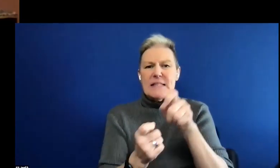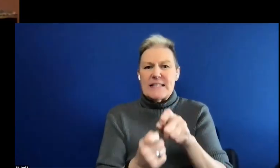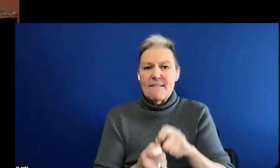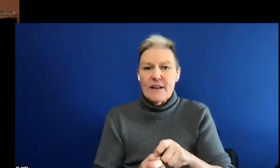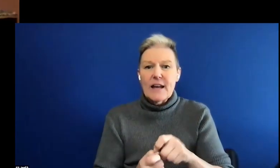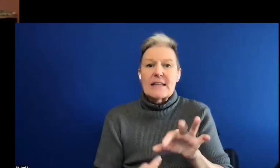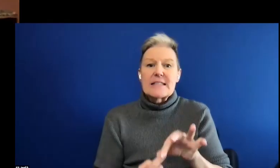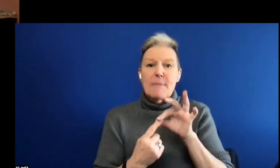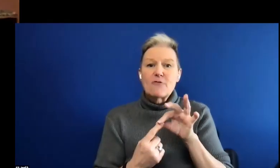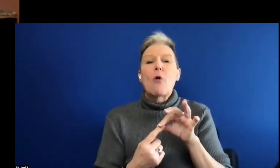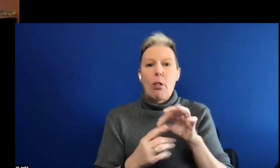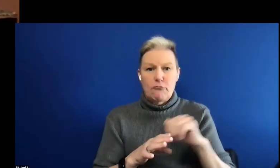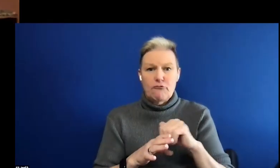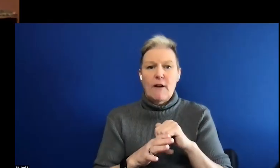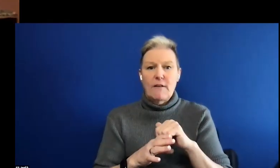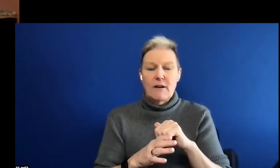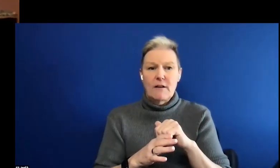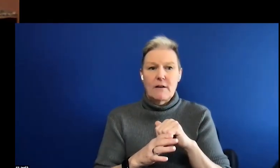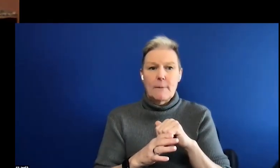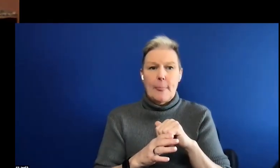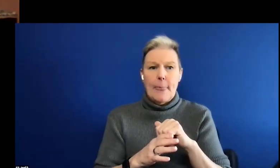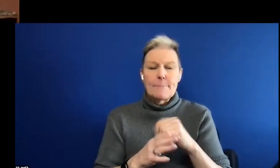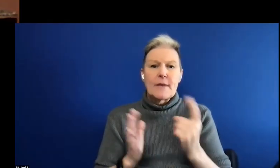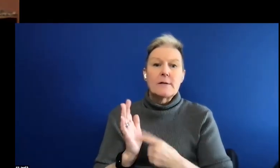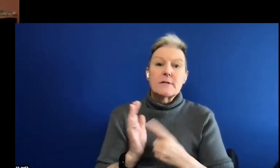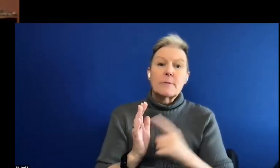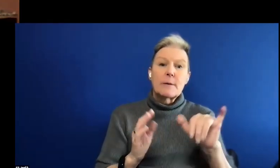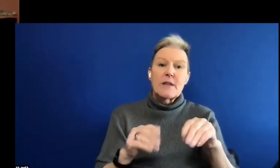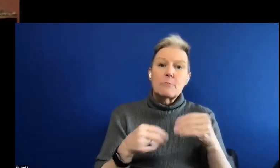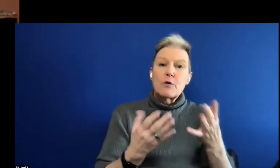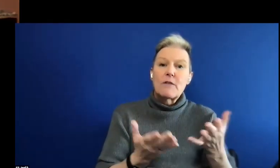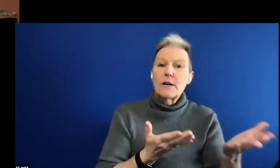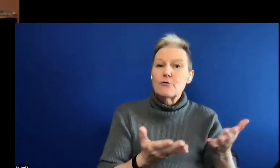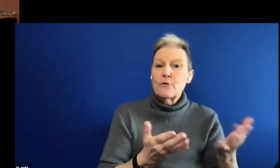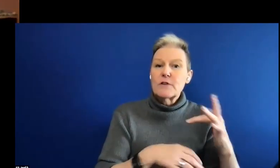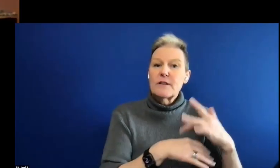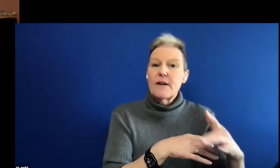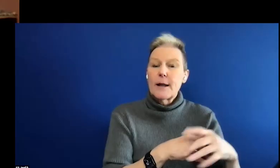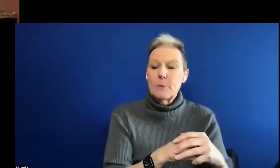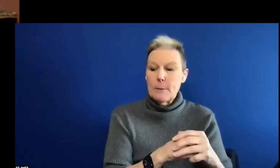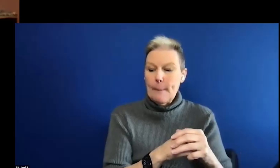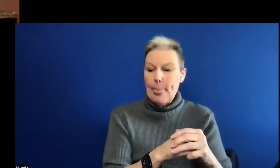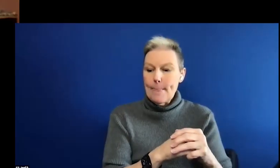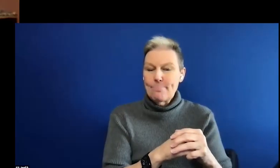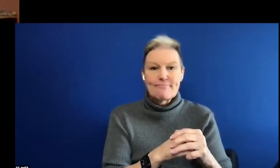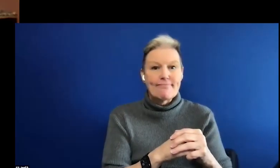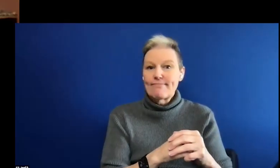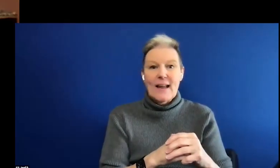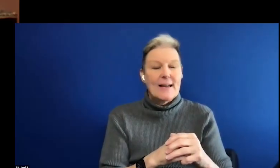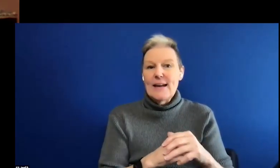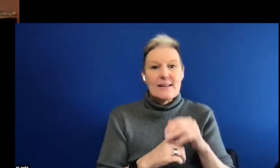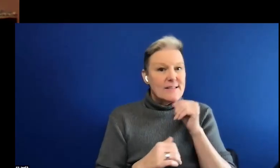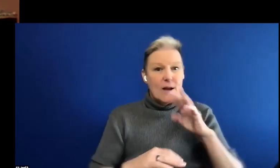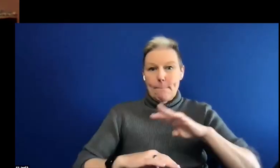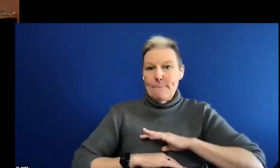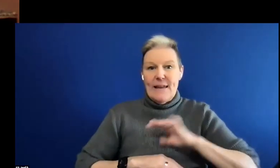and specialized training. And sometimes that provided service that is available falls short of meeting that